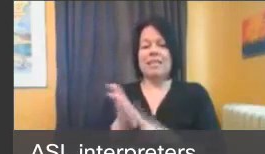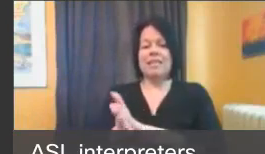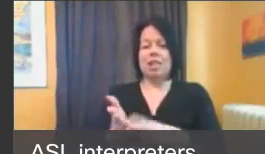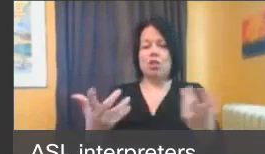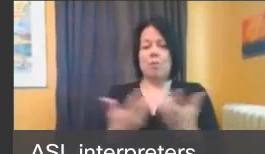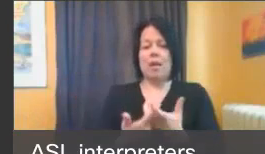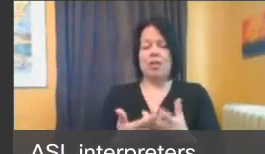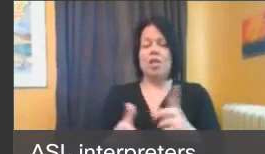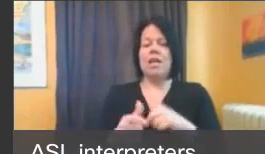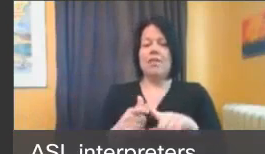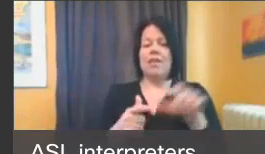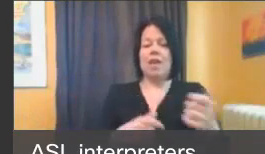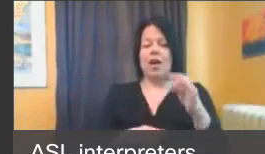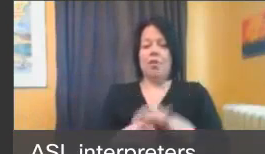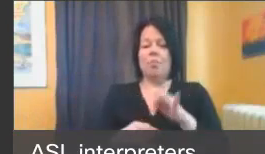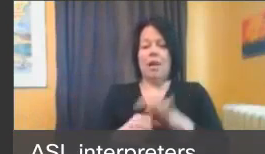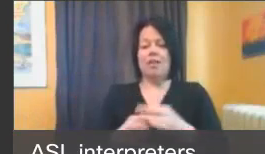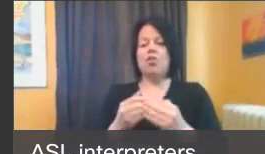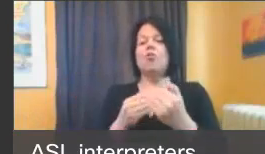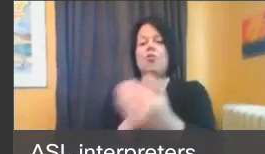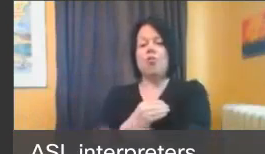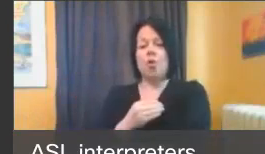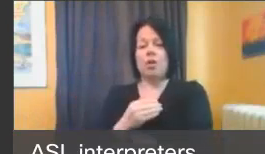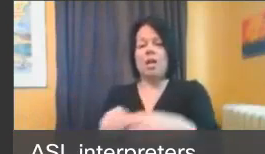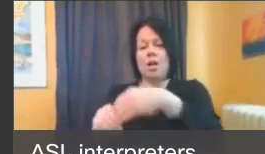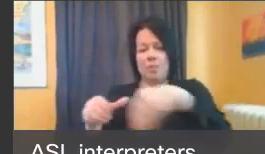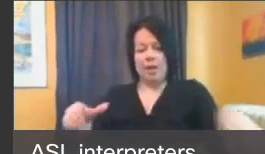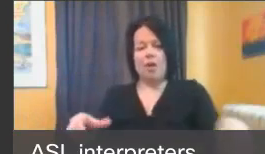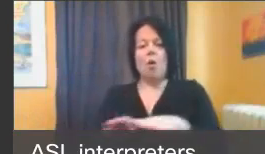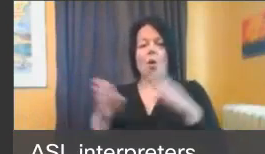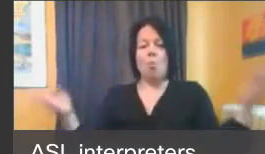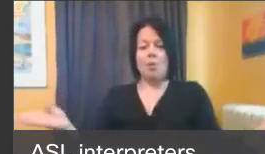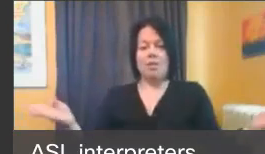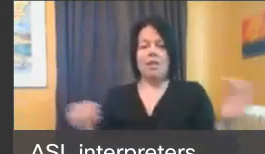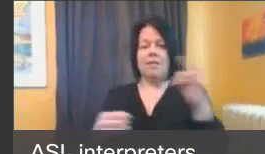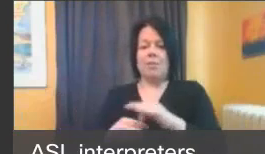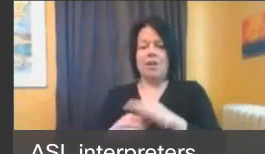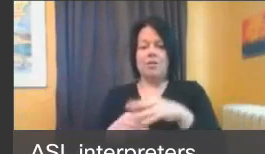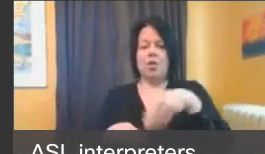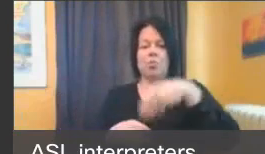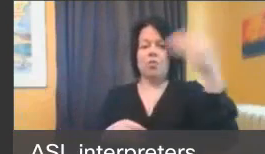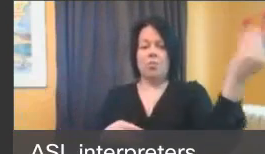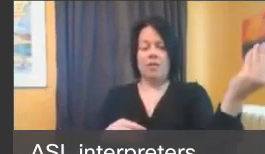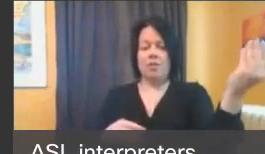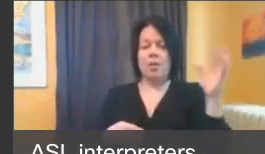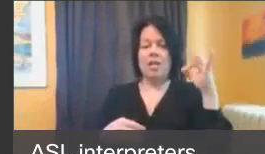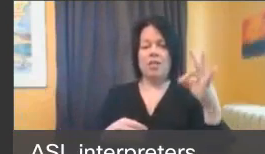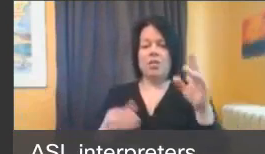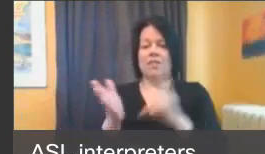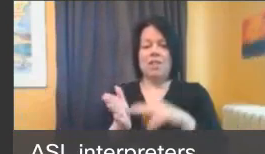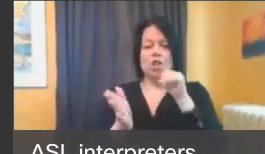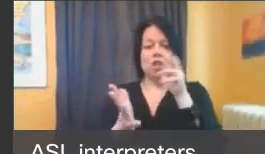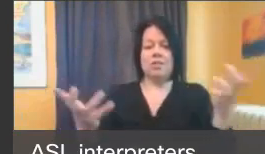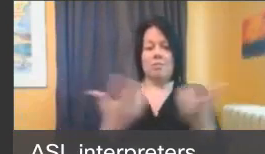other ballots go forward as far as being slid open, and then the ballots are removed from the envelopes. So if the signature does not